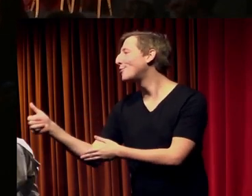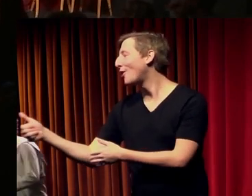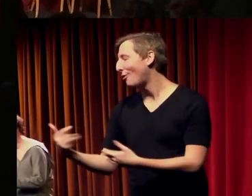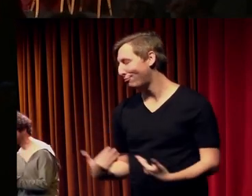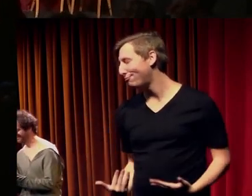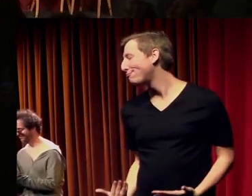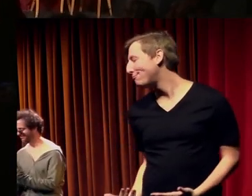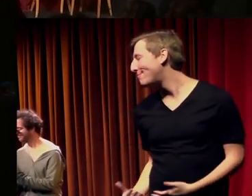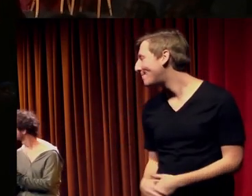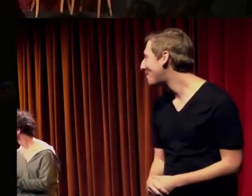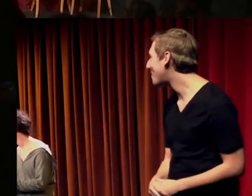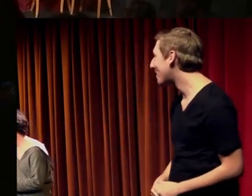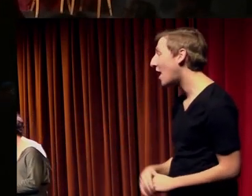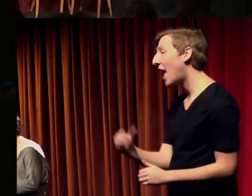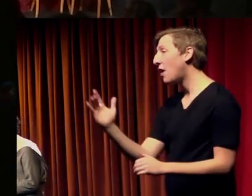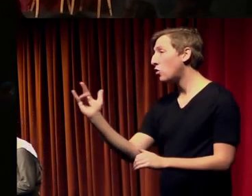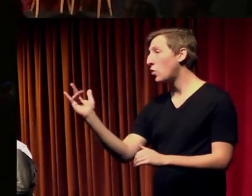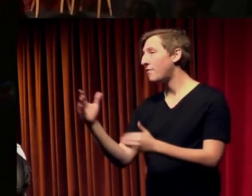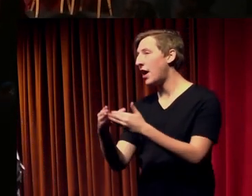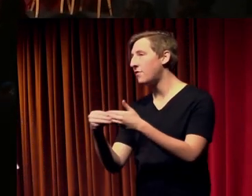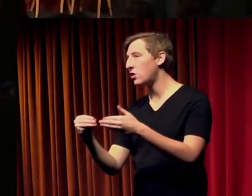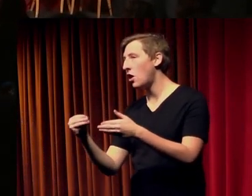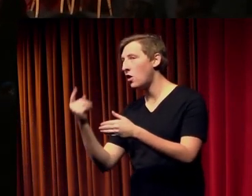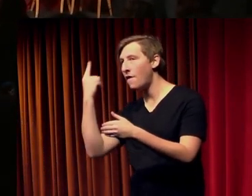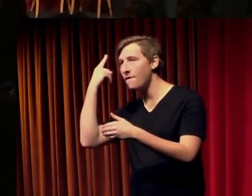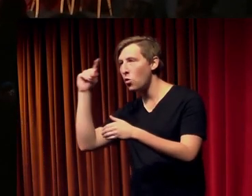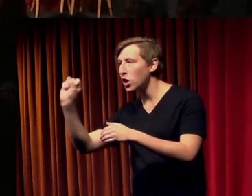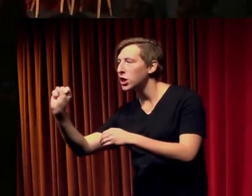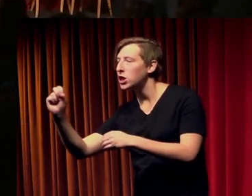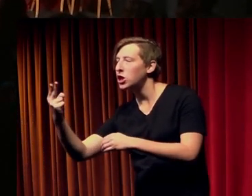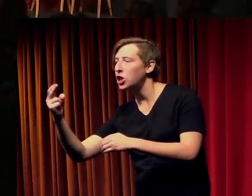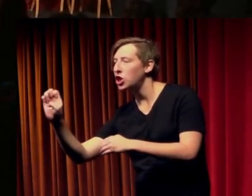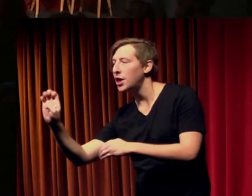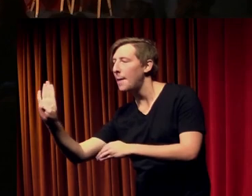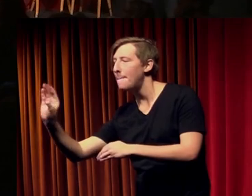All right. Then we also have a $25 gift card to Sheba.